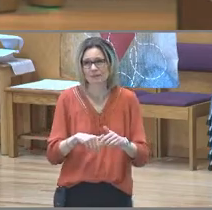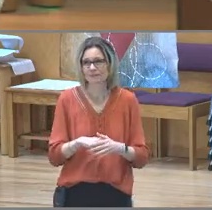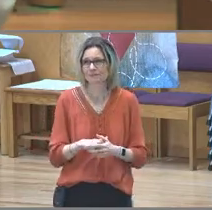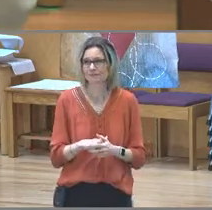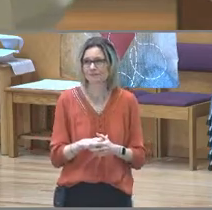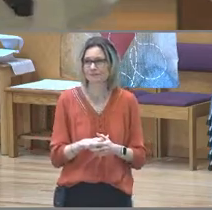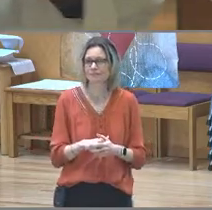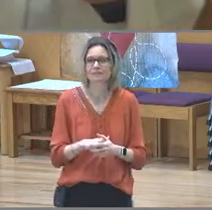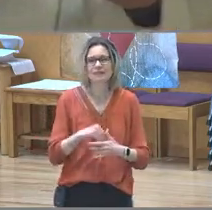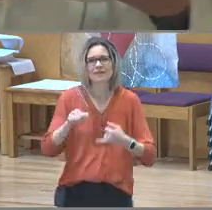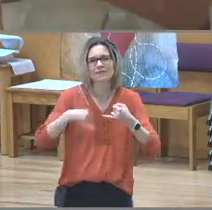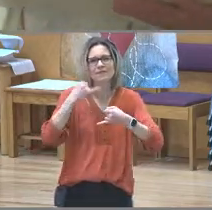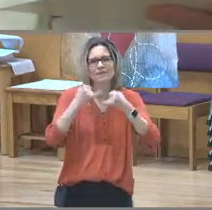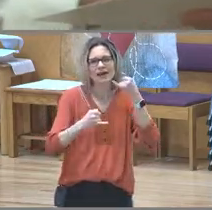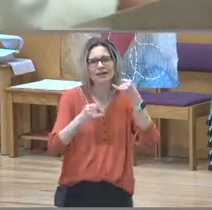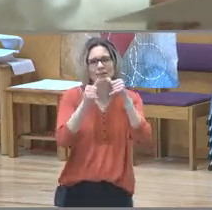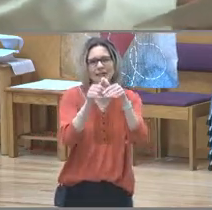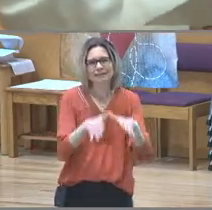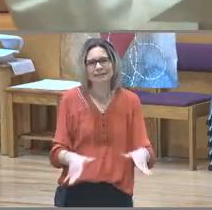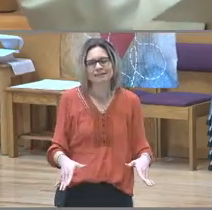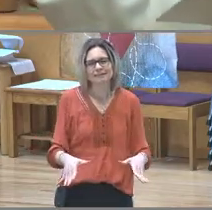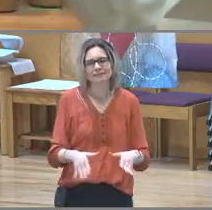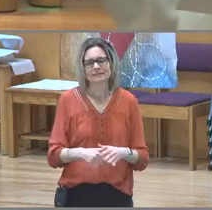to receive the final benediction.